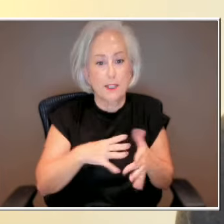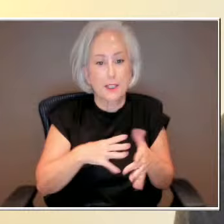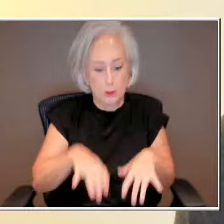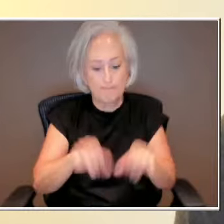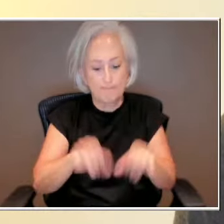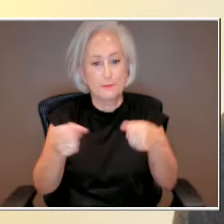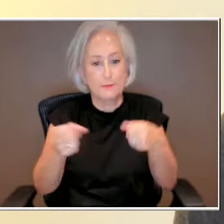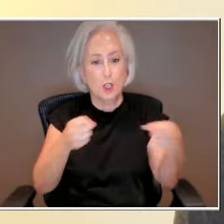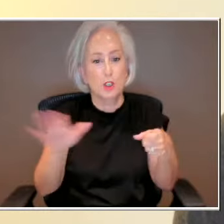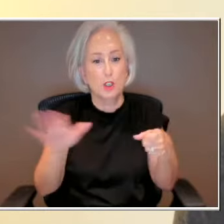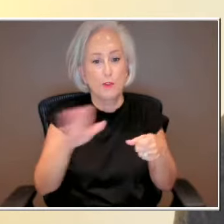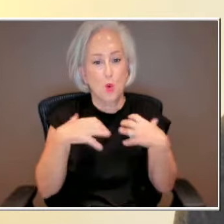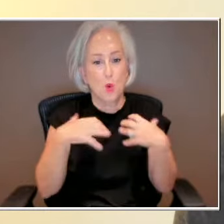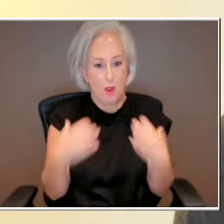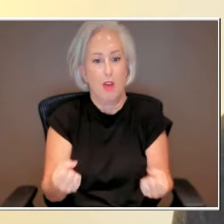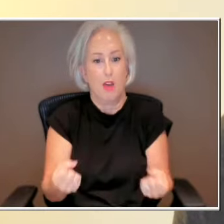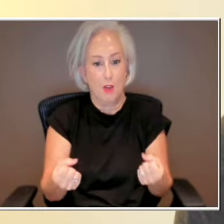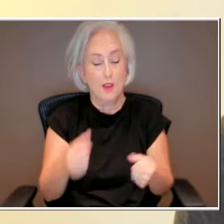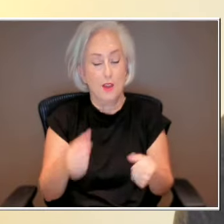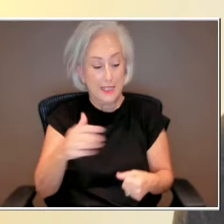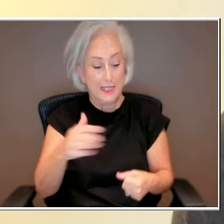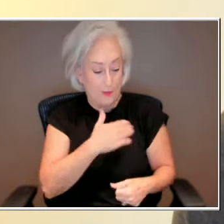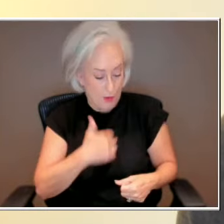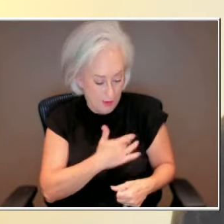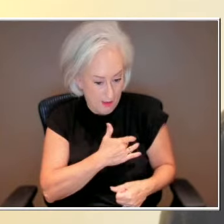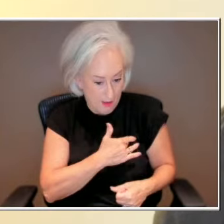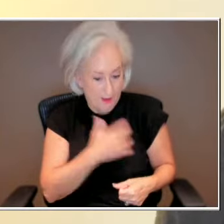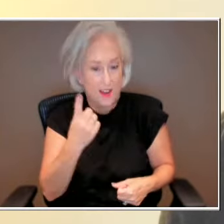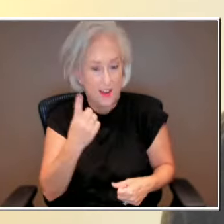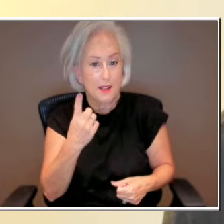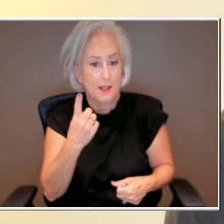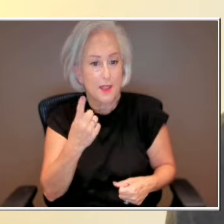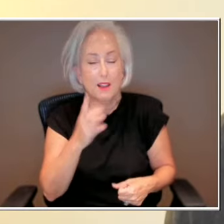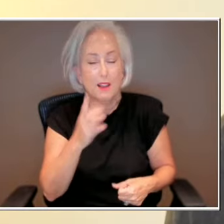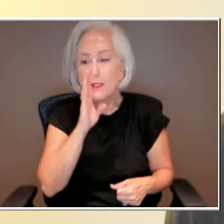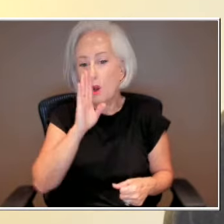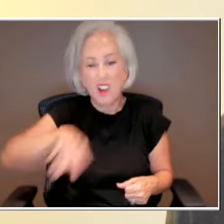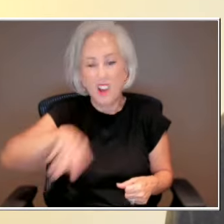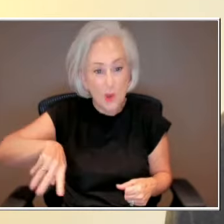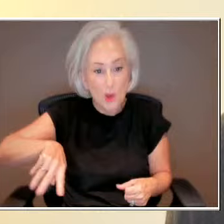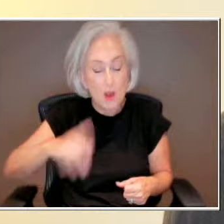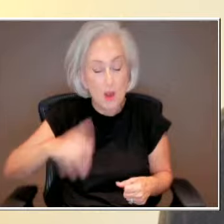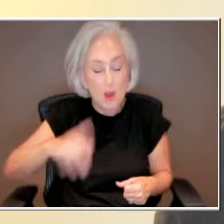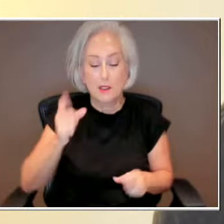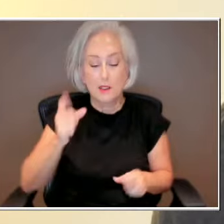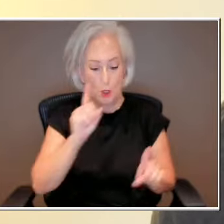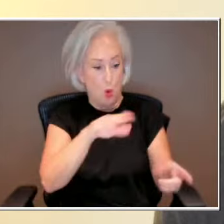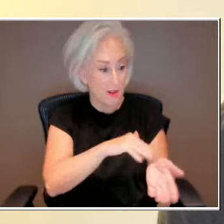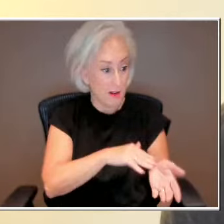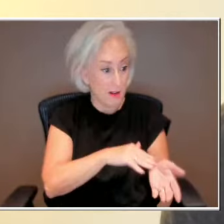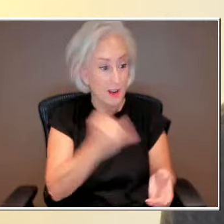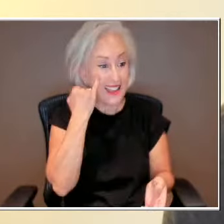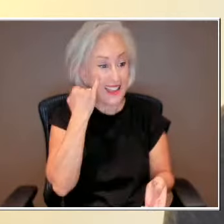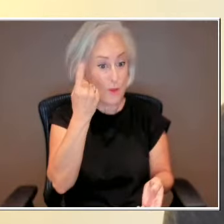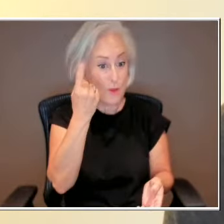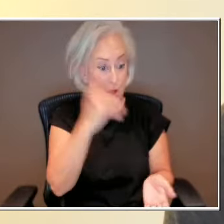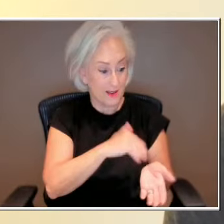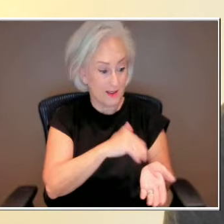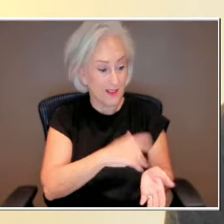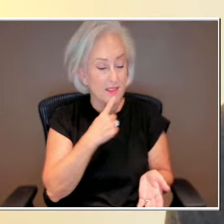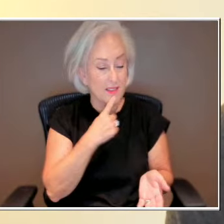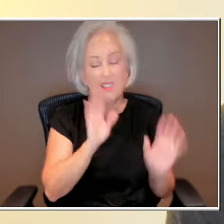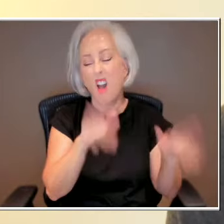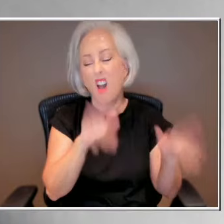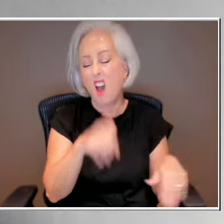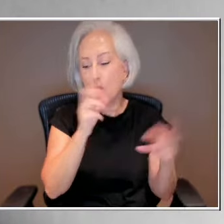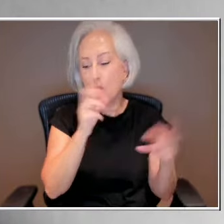If you find a lump, don't brush it off. Go to the doctor. If one doctor tells you, hey, it's nothing, don't worry about it, but you don't feel comfortable with it, go